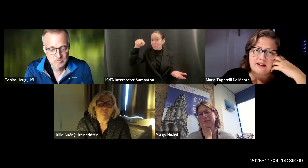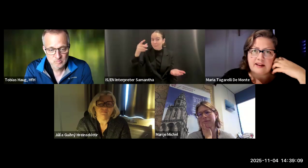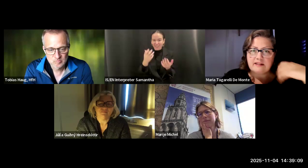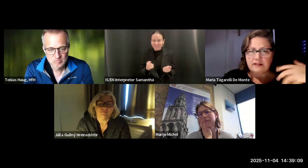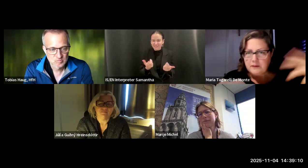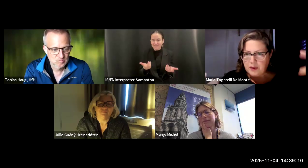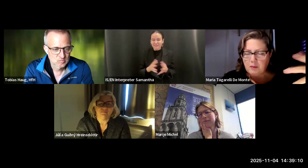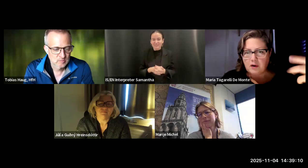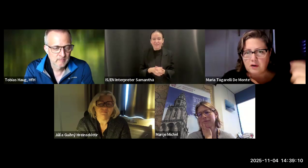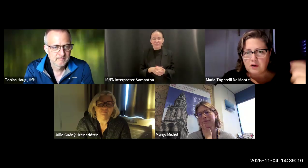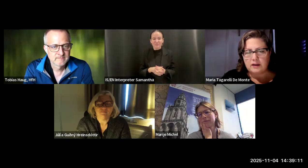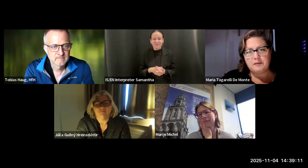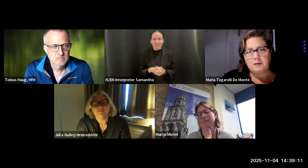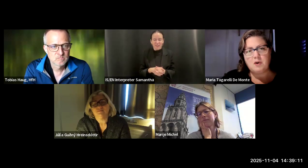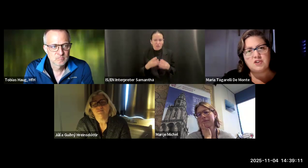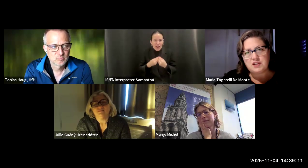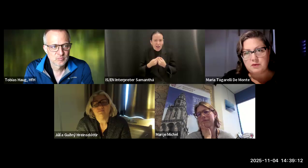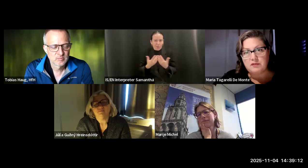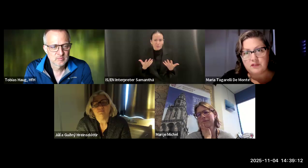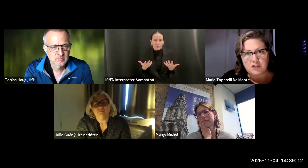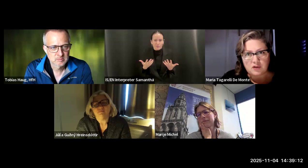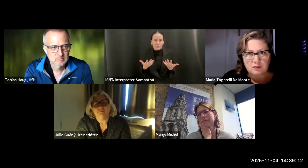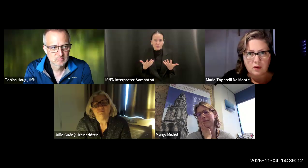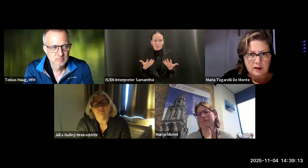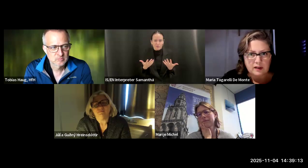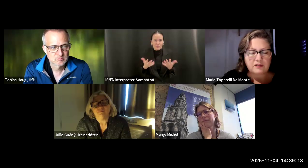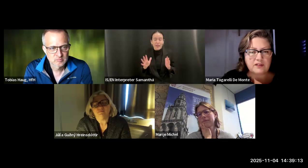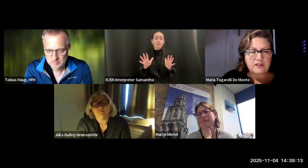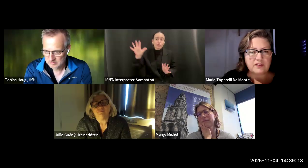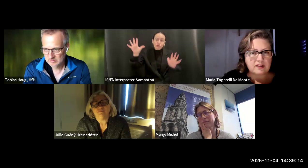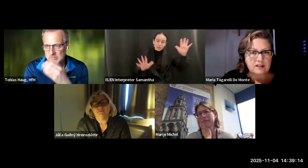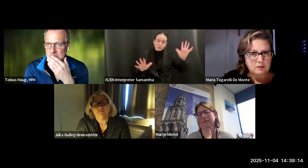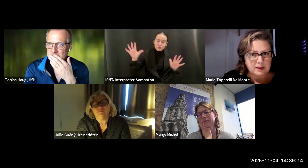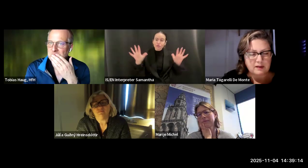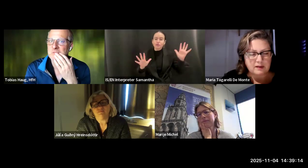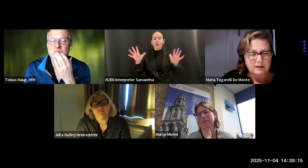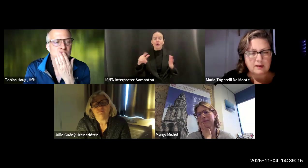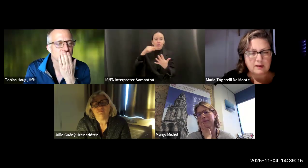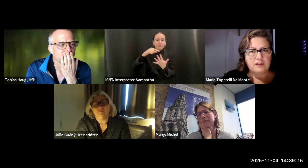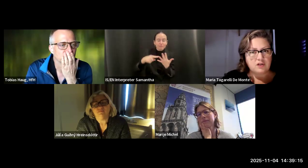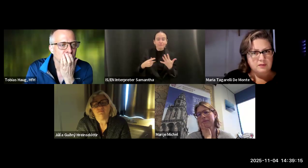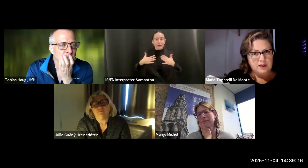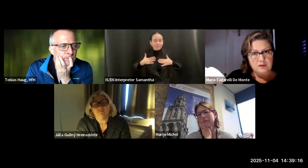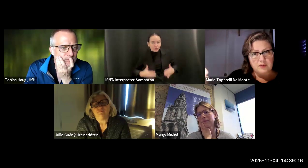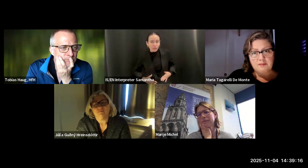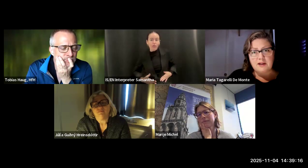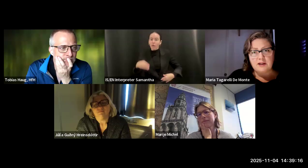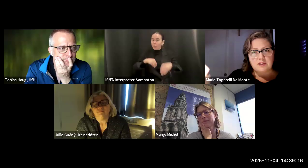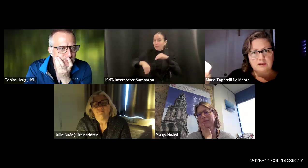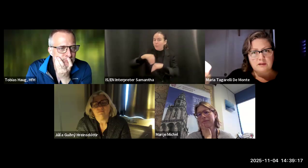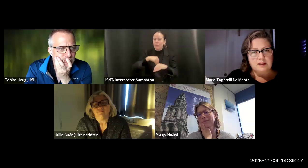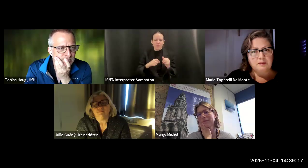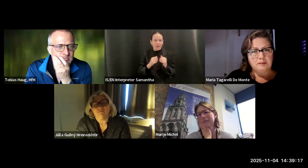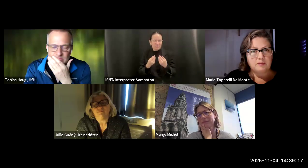could assess more gestural features, more physical movement features, because you